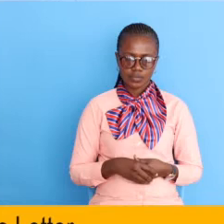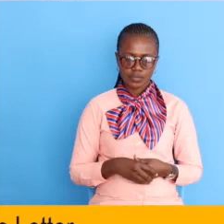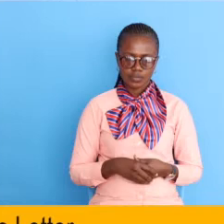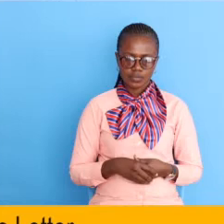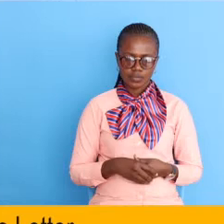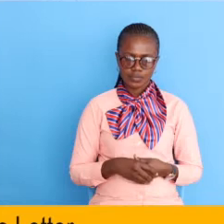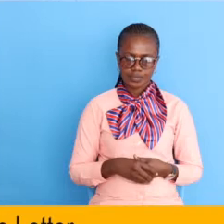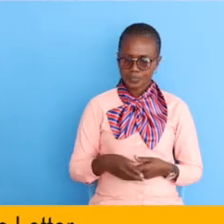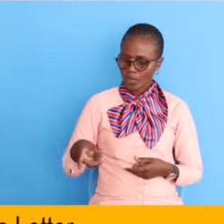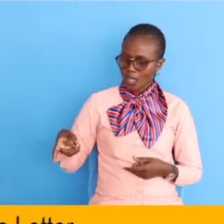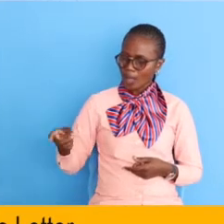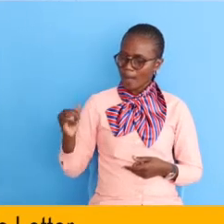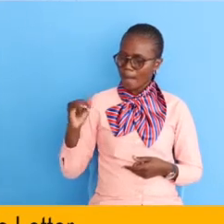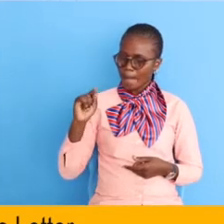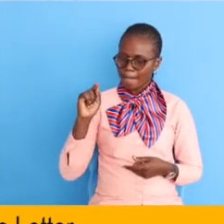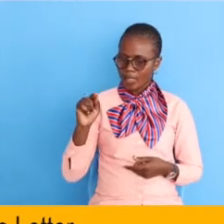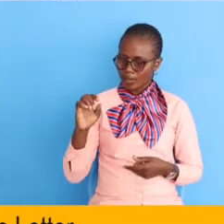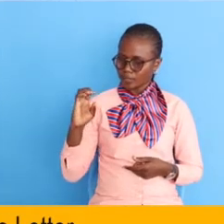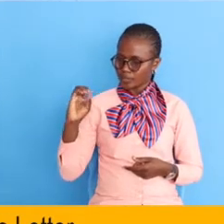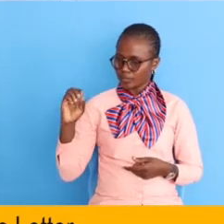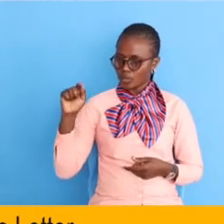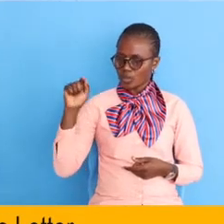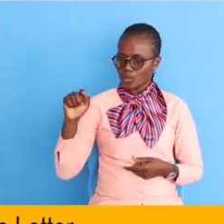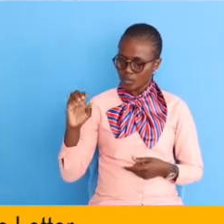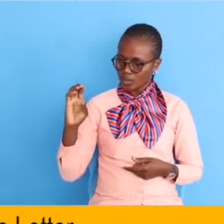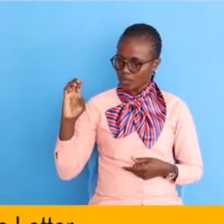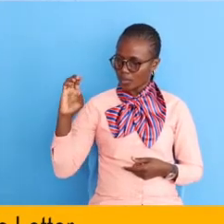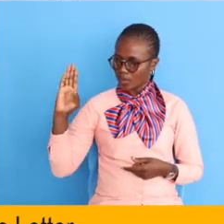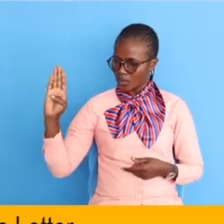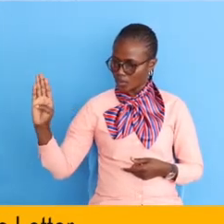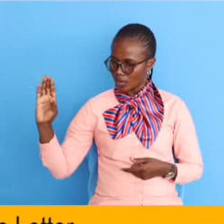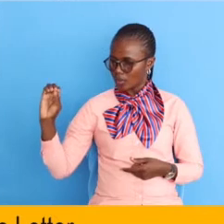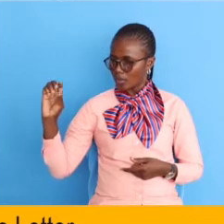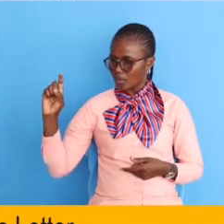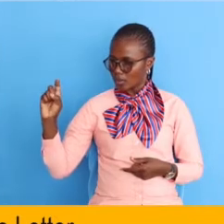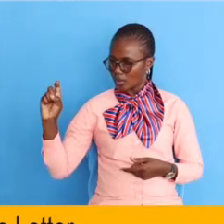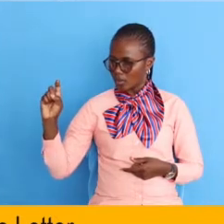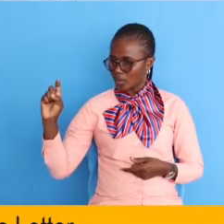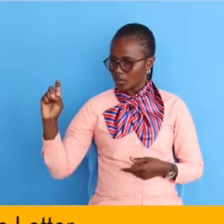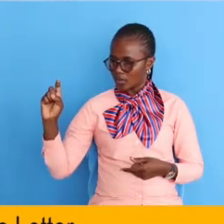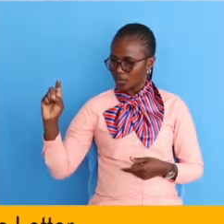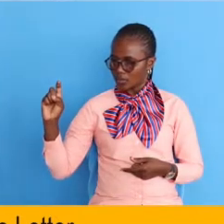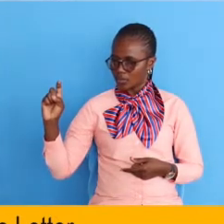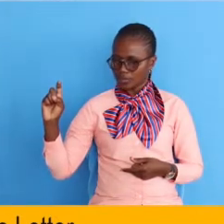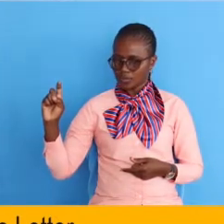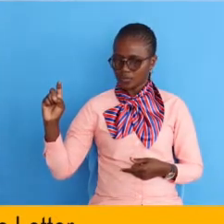PO Box, let's say this is 1. And where is it? It